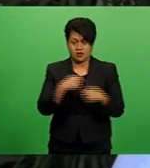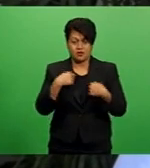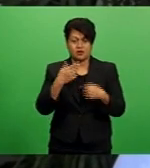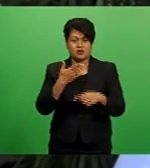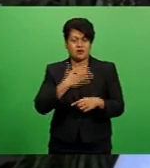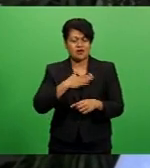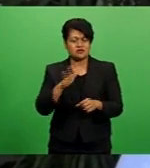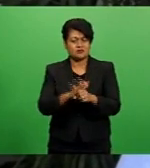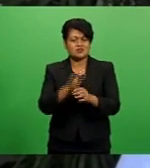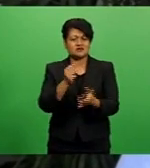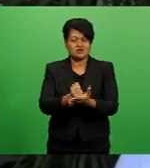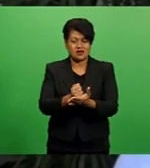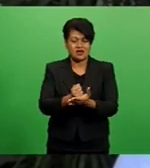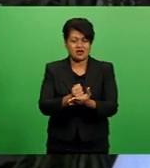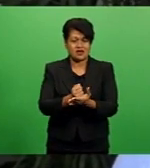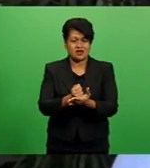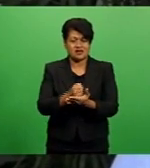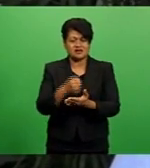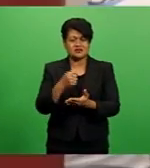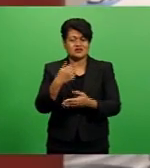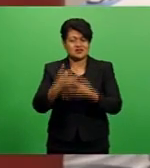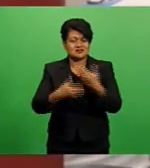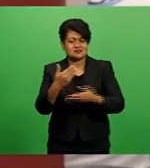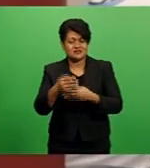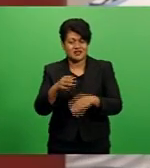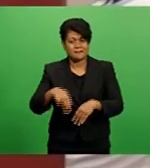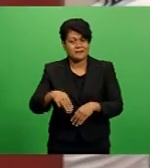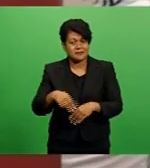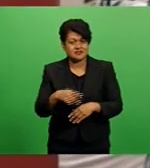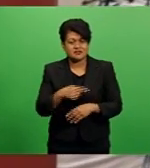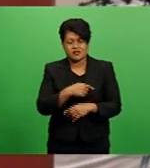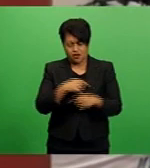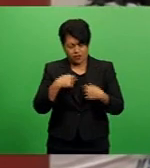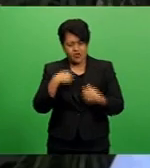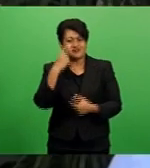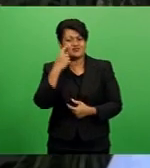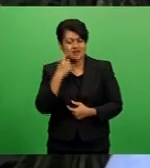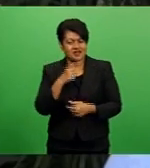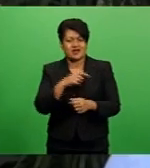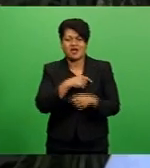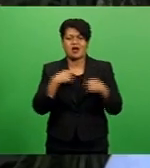members that we're doing whatever within our powers to make sure that we continue